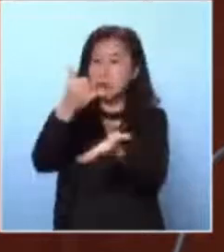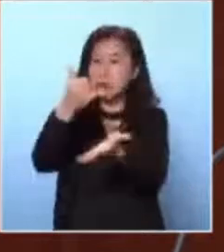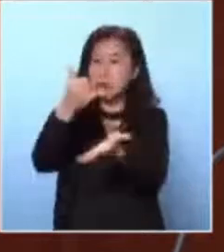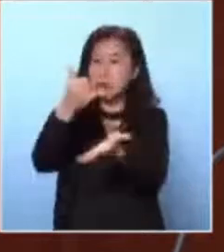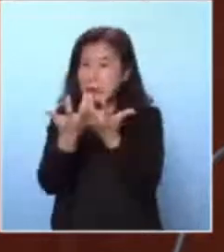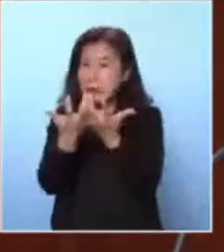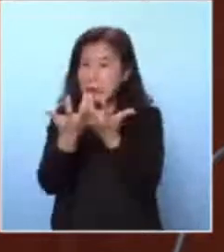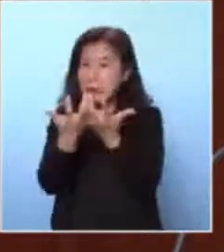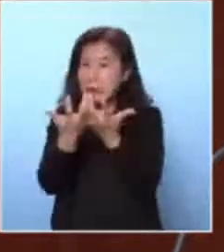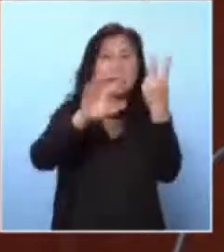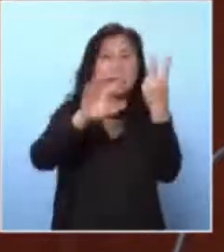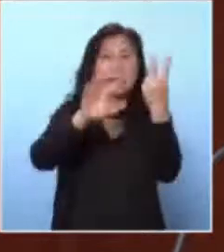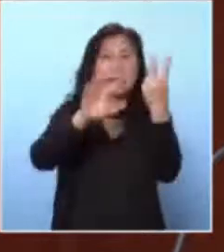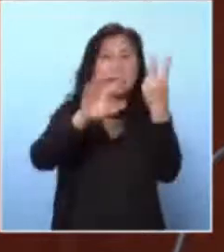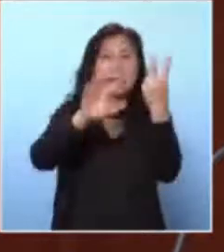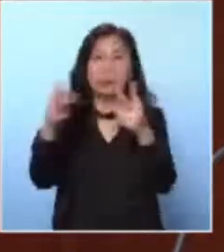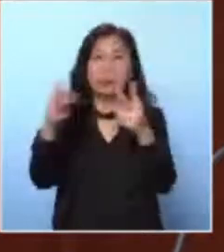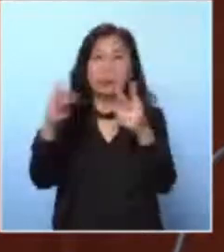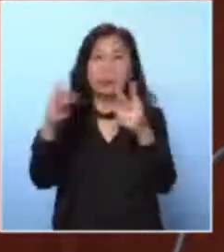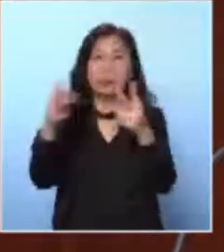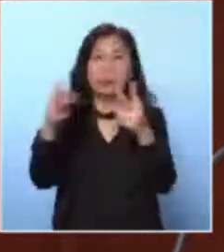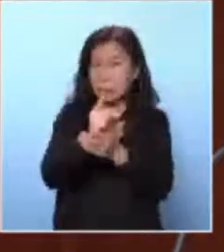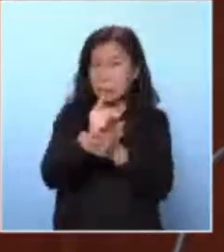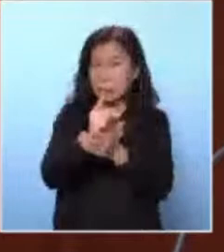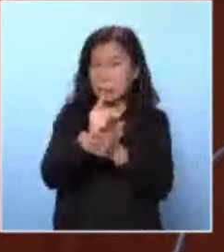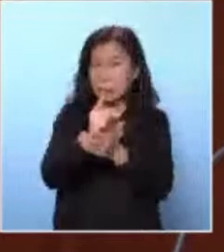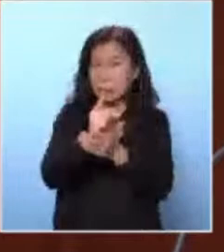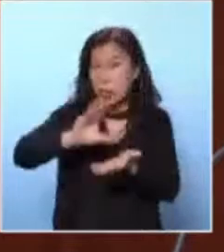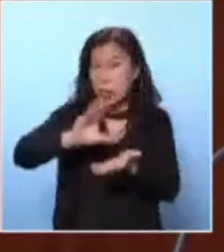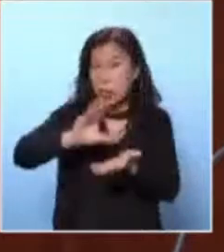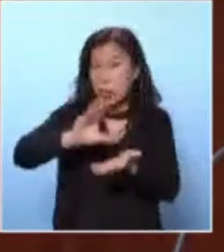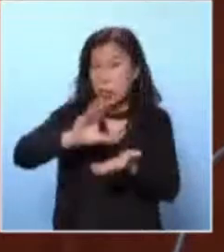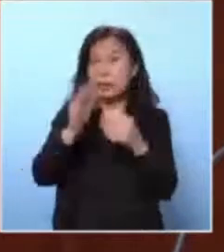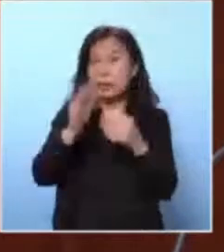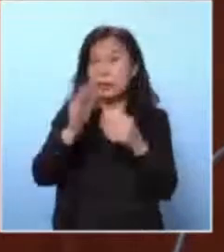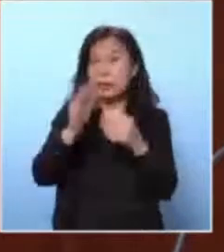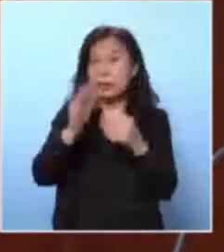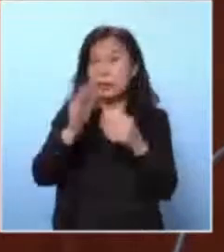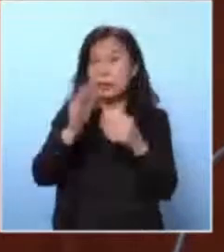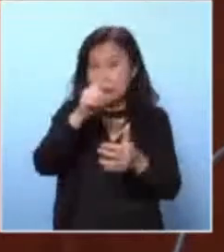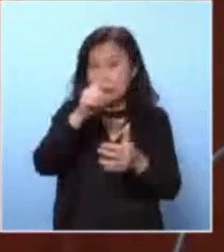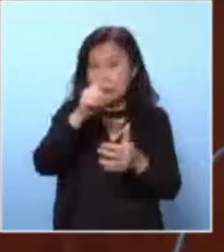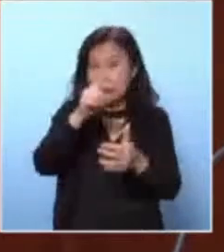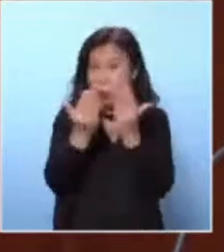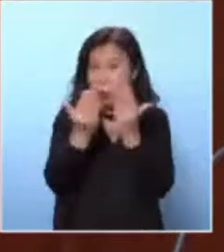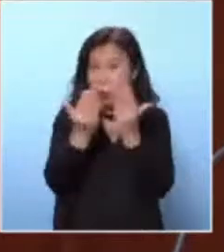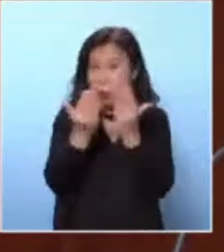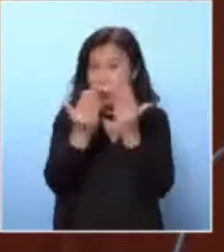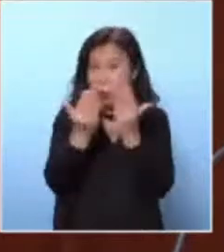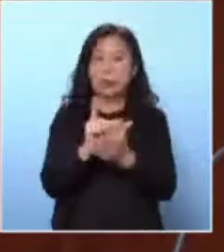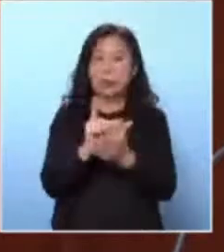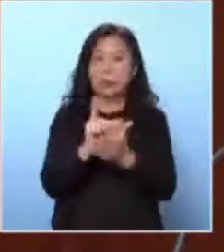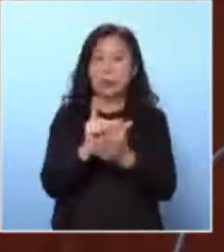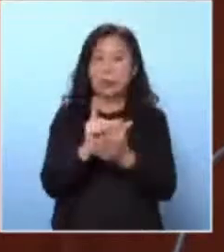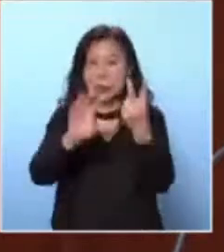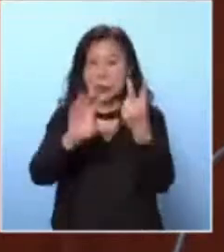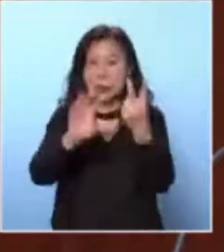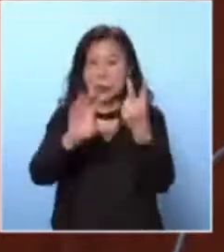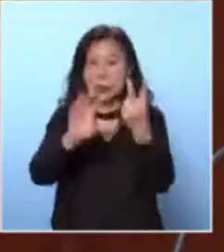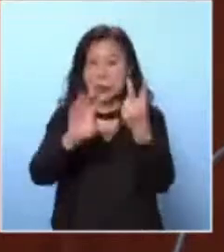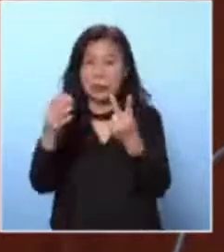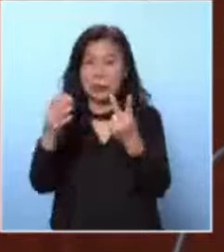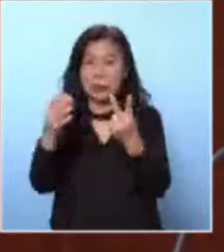level. To this end, we will 1. Increase the admission quota of non-local students to government-funded